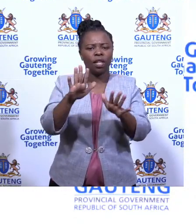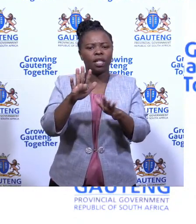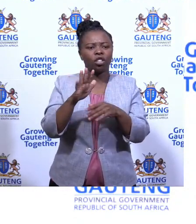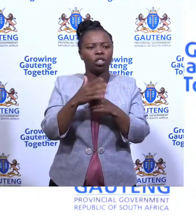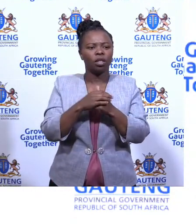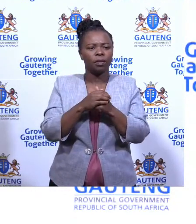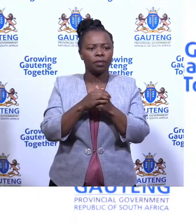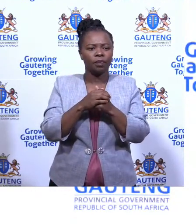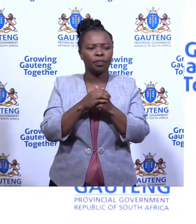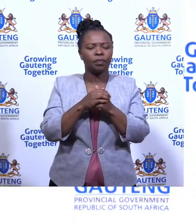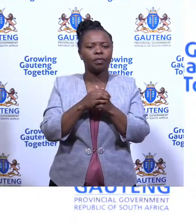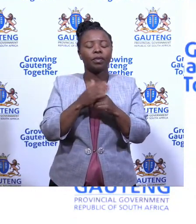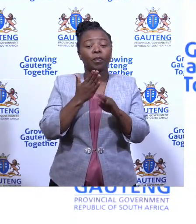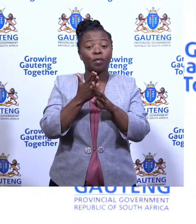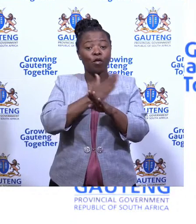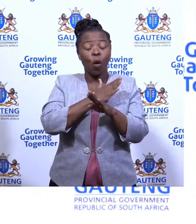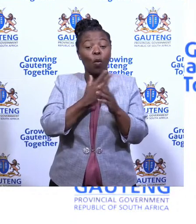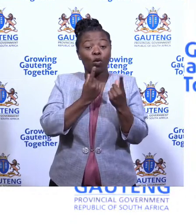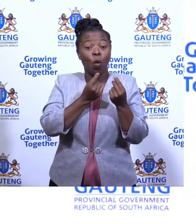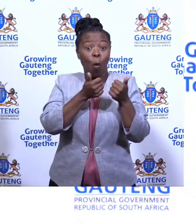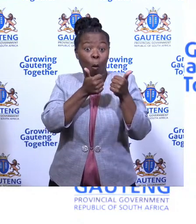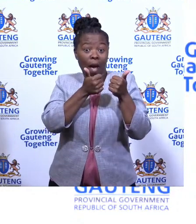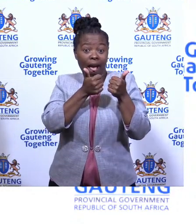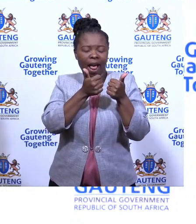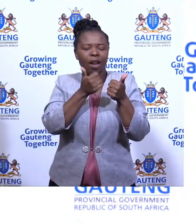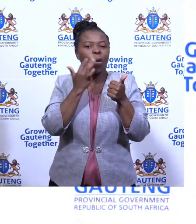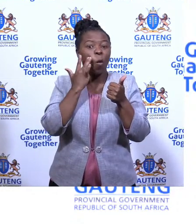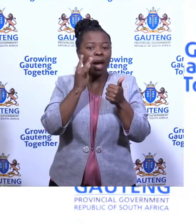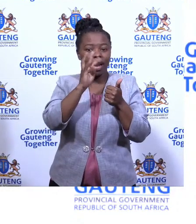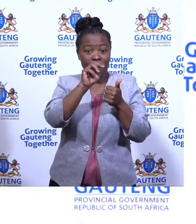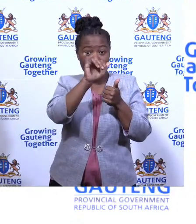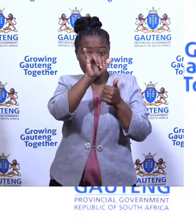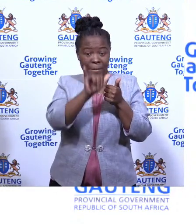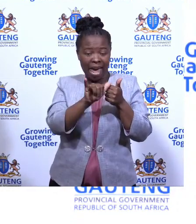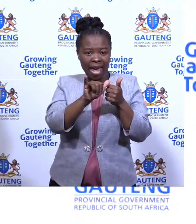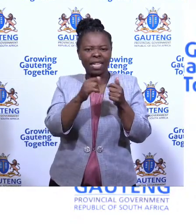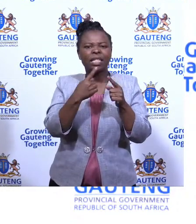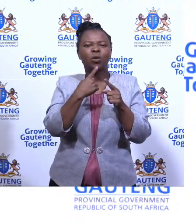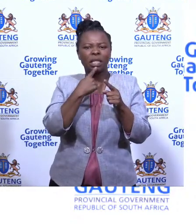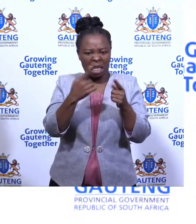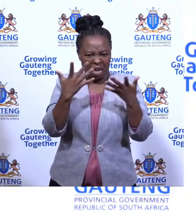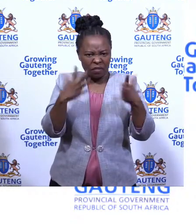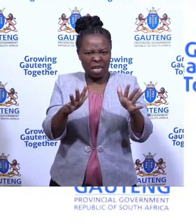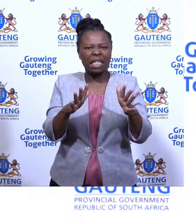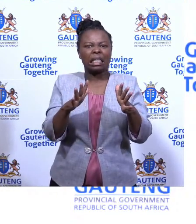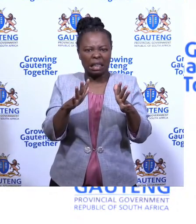were doing well in May, we had said it's going to be very